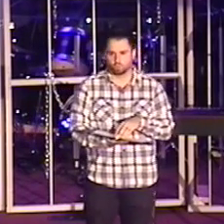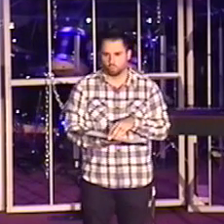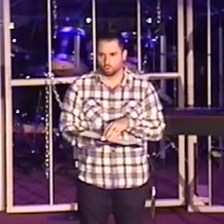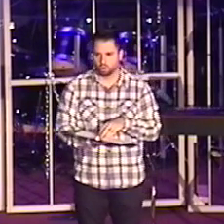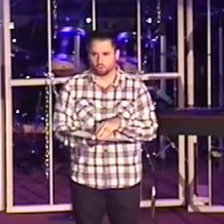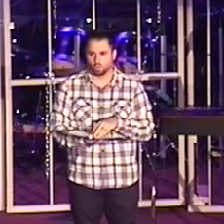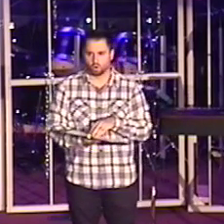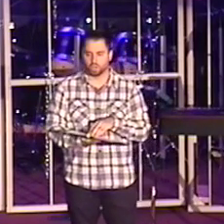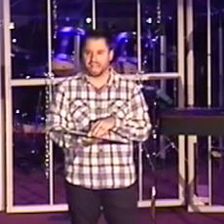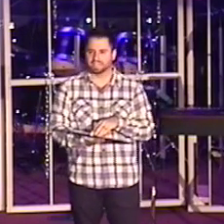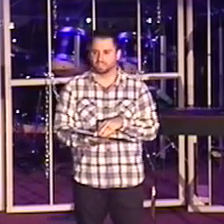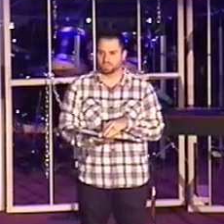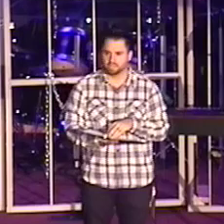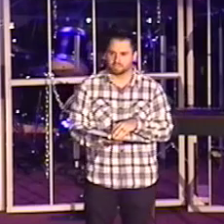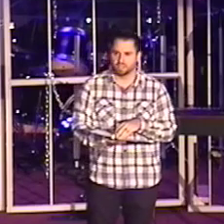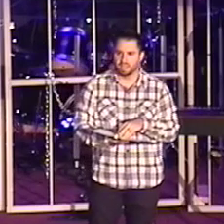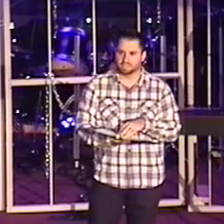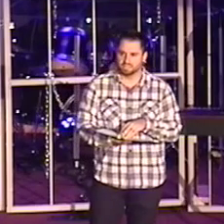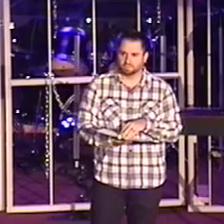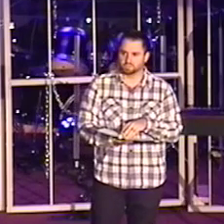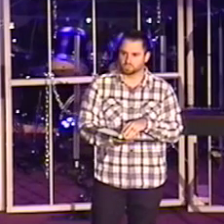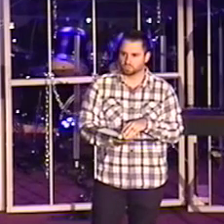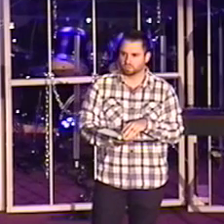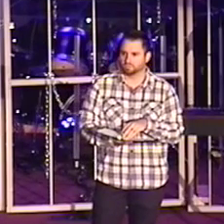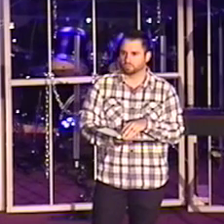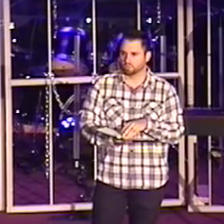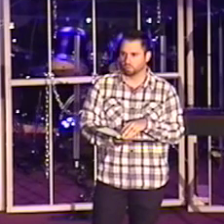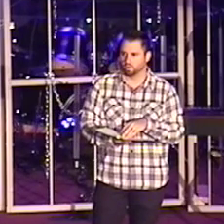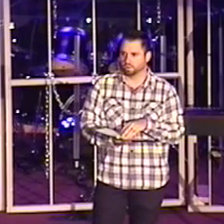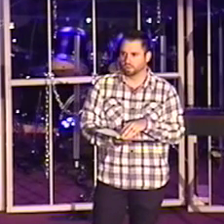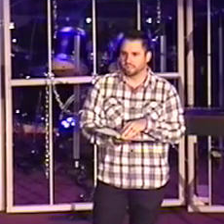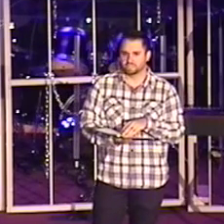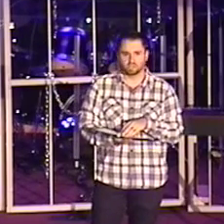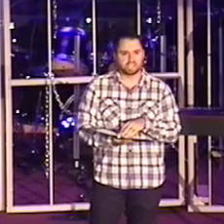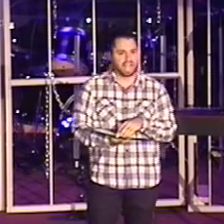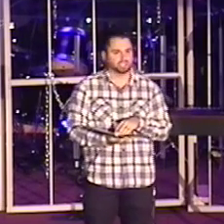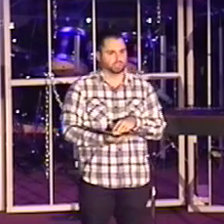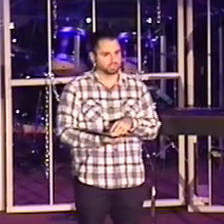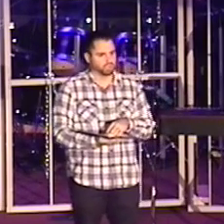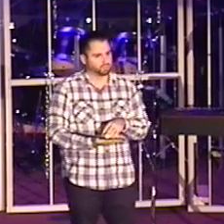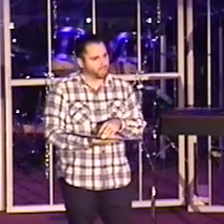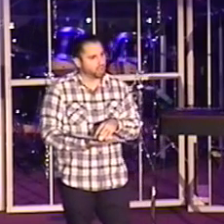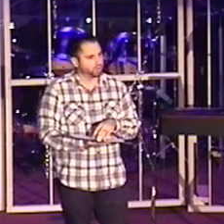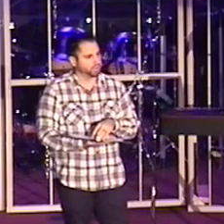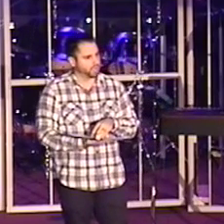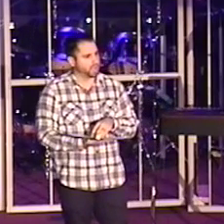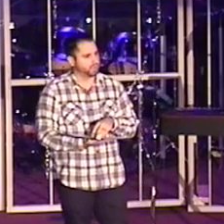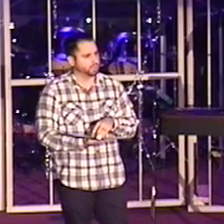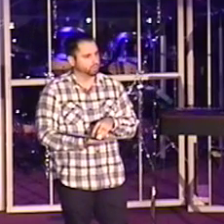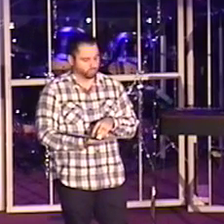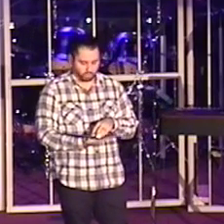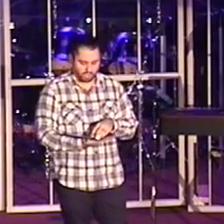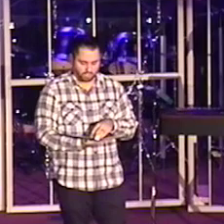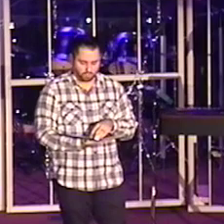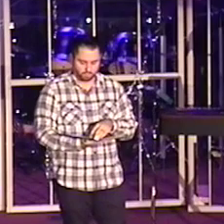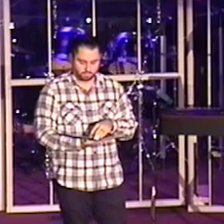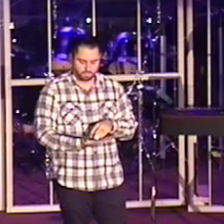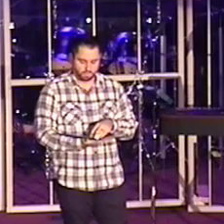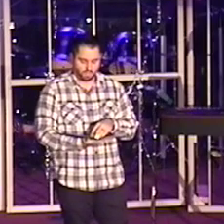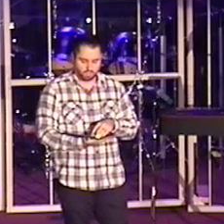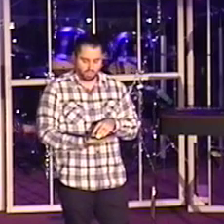your schoolwork or your activities as if you're serving for the Lord? And start to ask yourself, am I honoring God with what